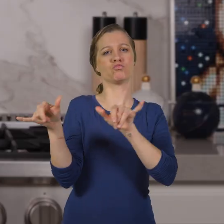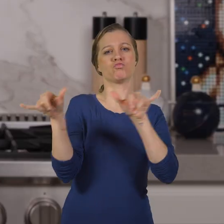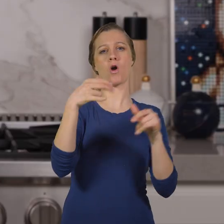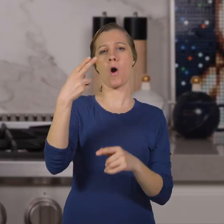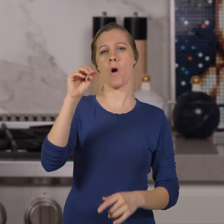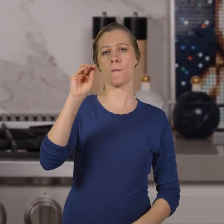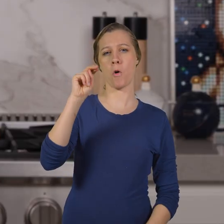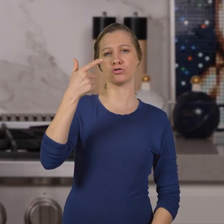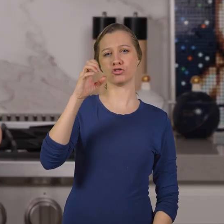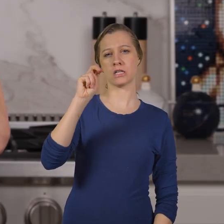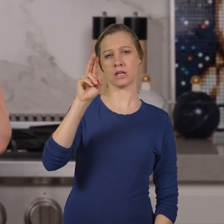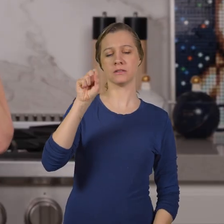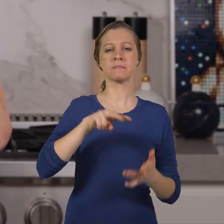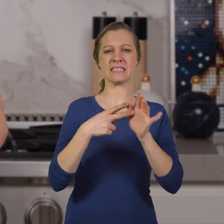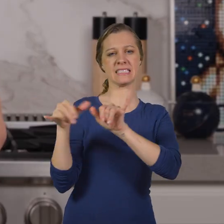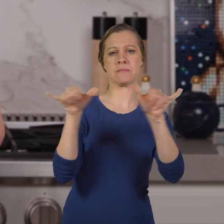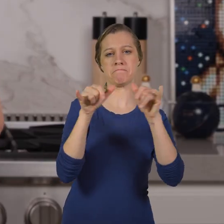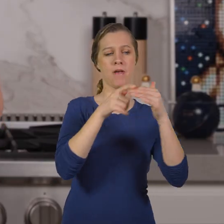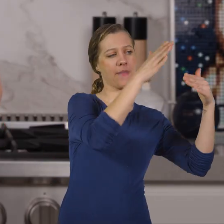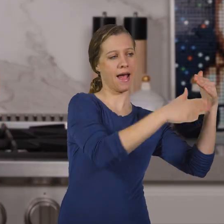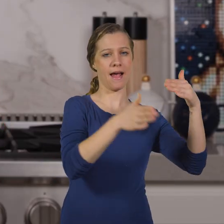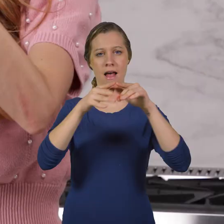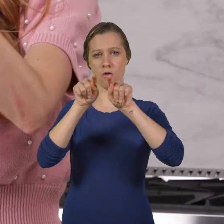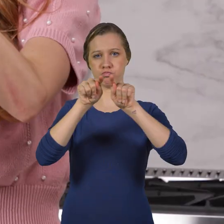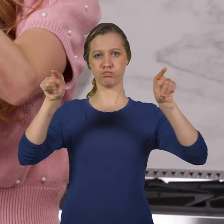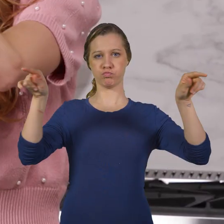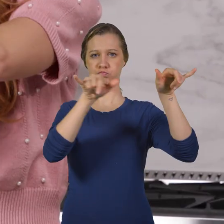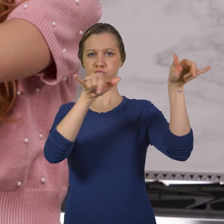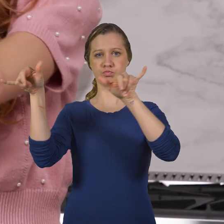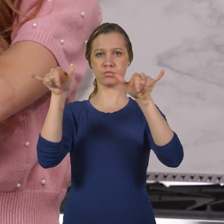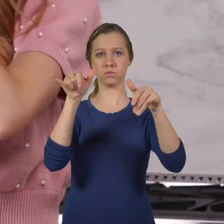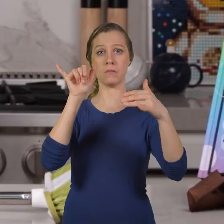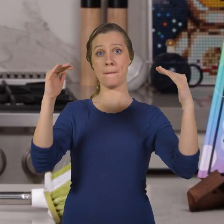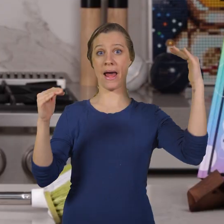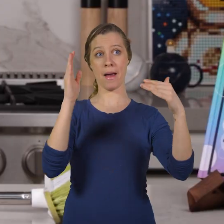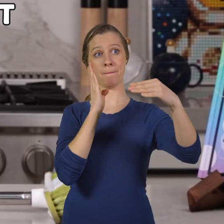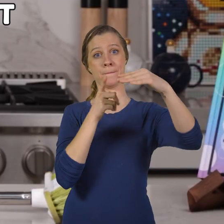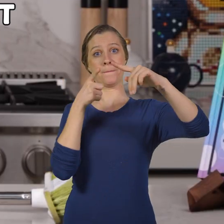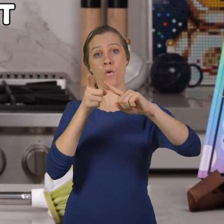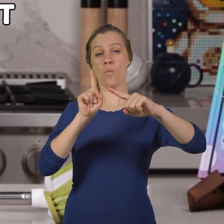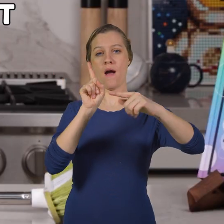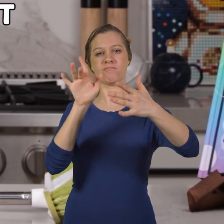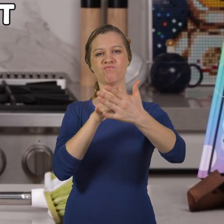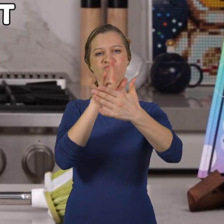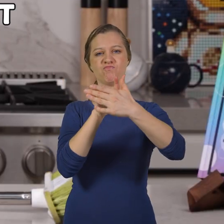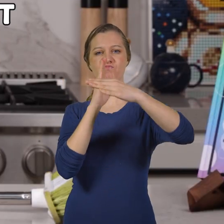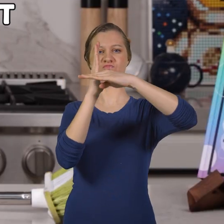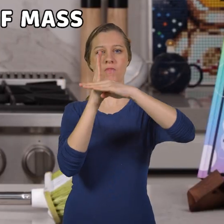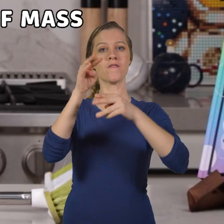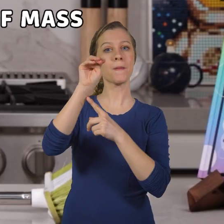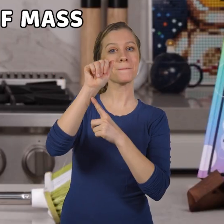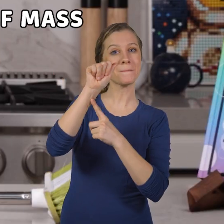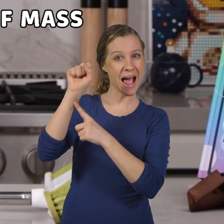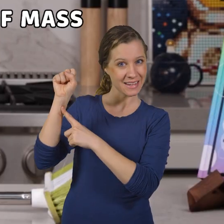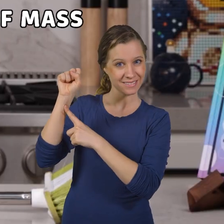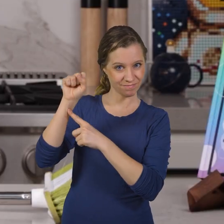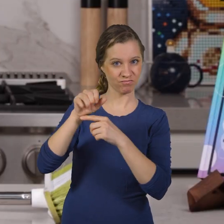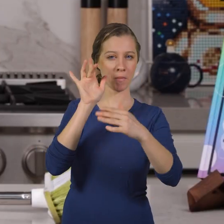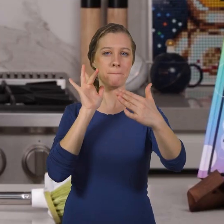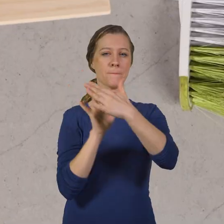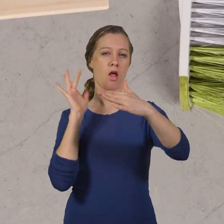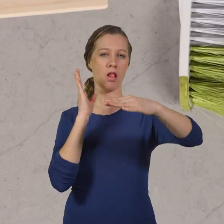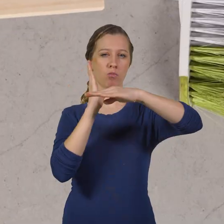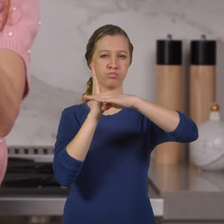this object is homogeneous, meaning it's the same from end to end. So its balancing point, its center of